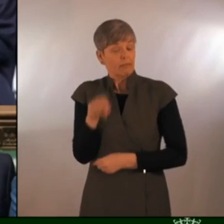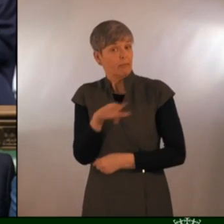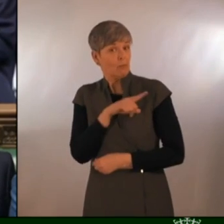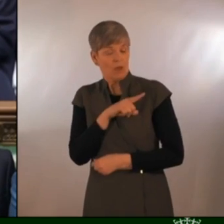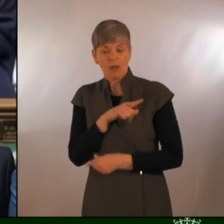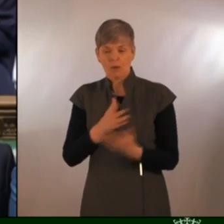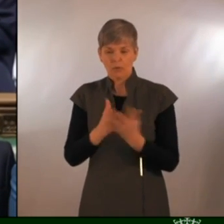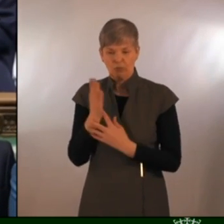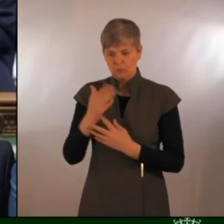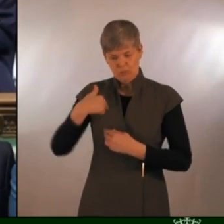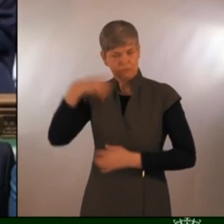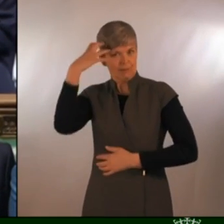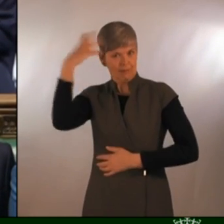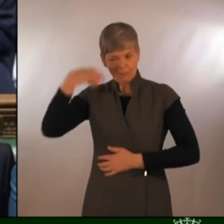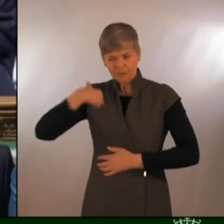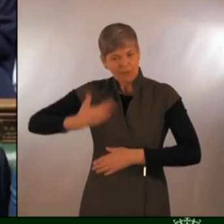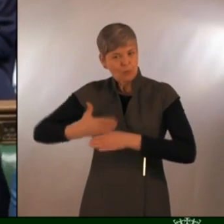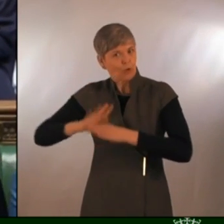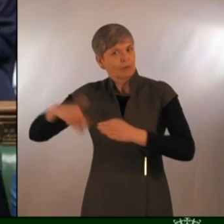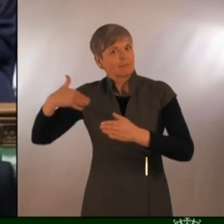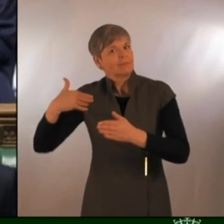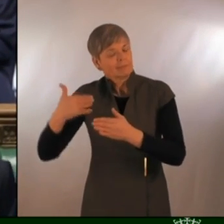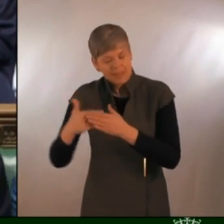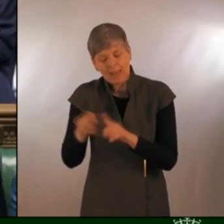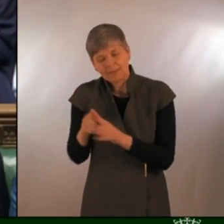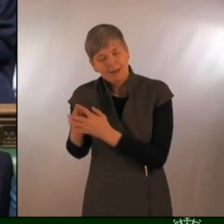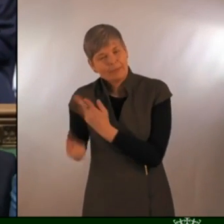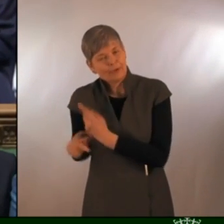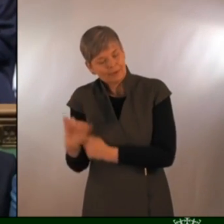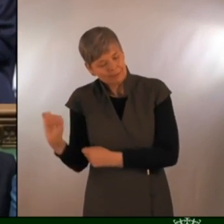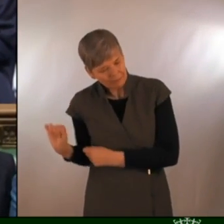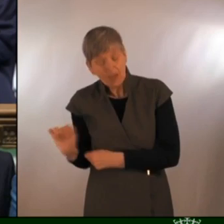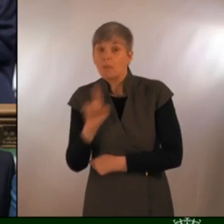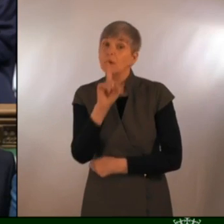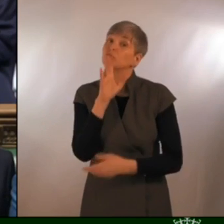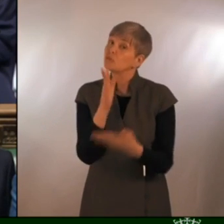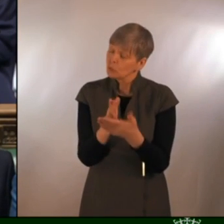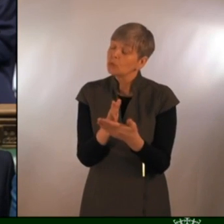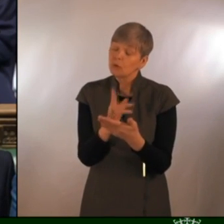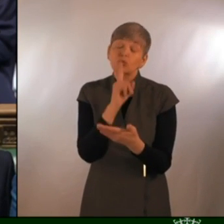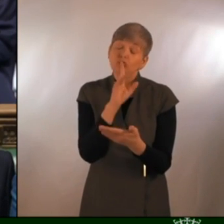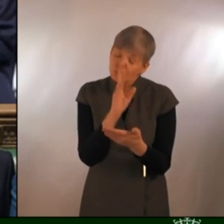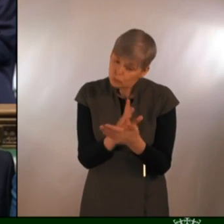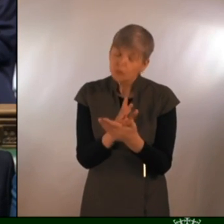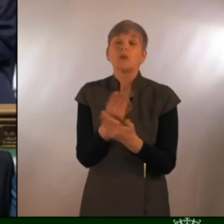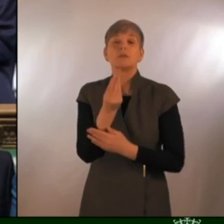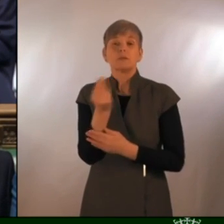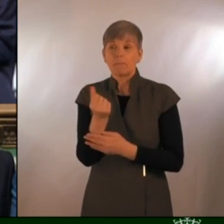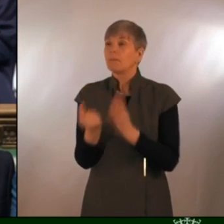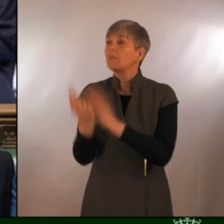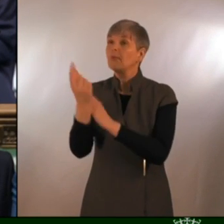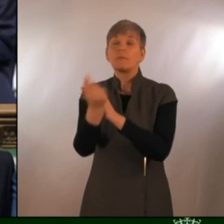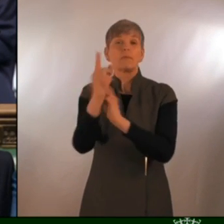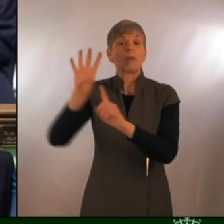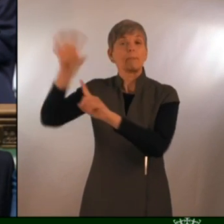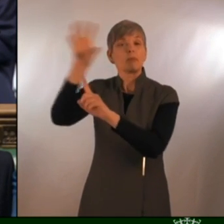of this government and others. But it is absolutely true that there are too many instances and too many parts of the country where we